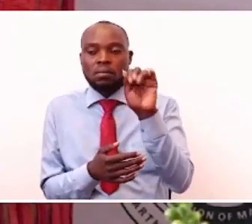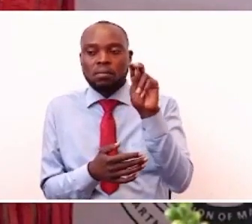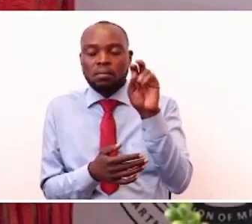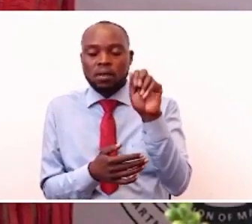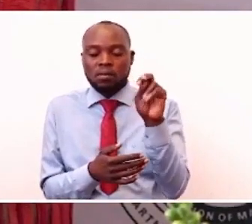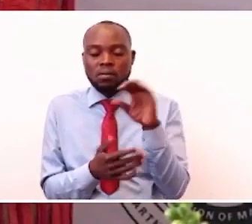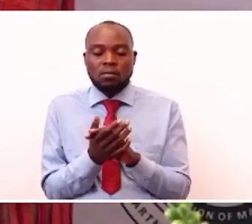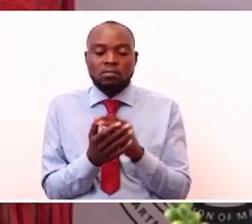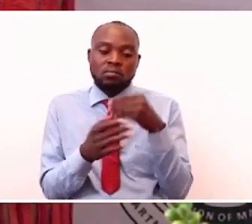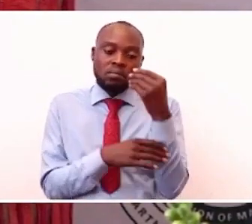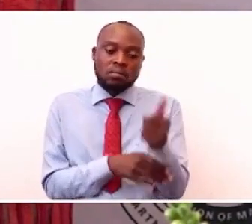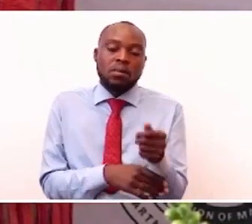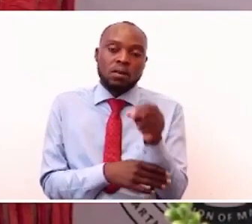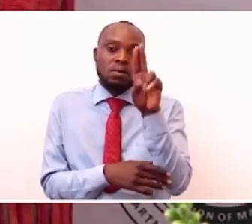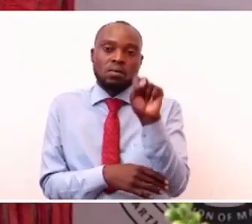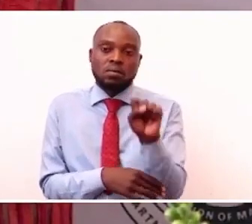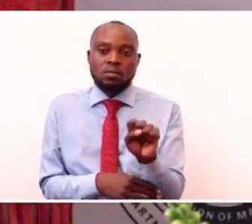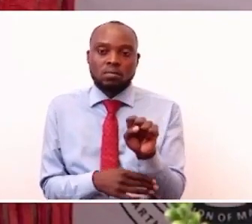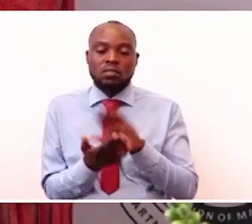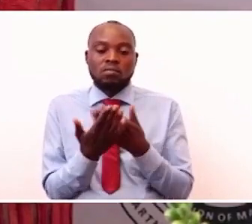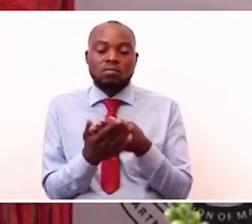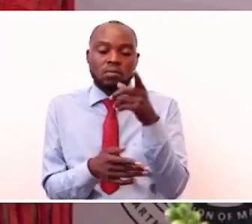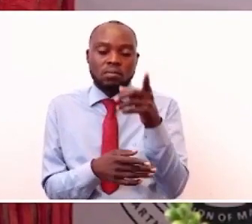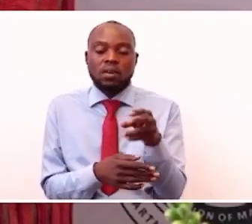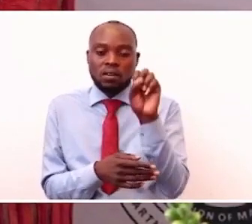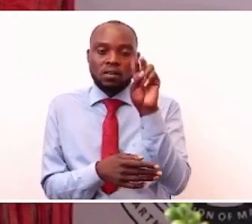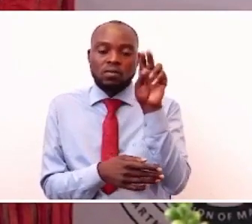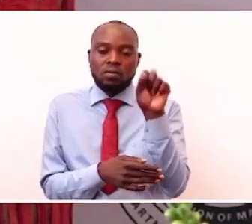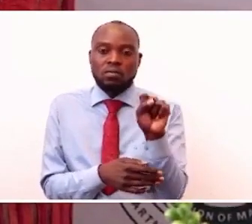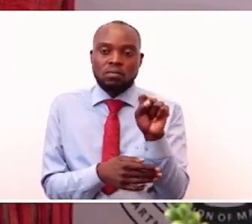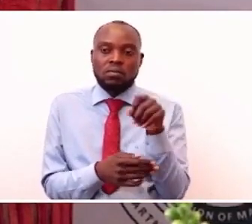the US. So that's why there's a USDT